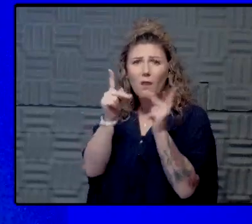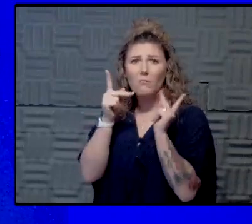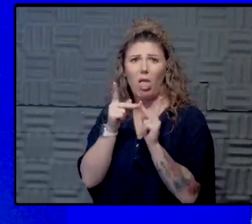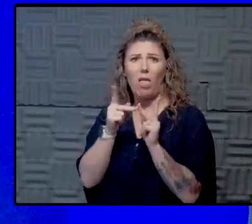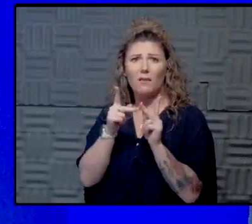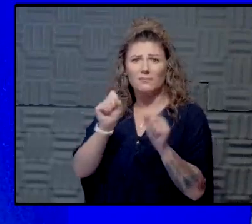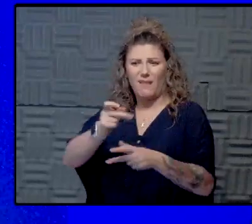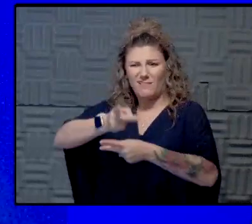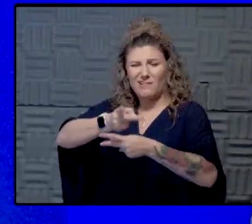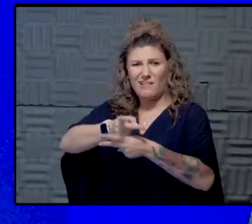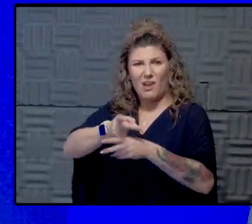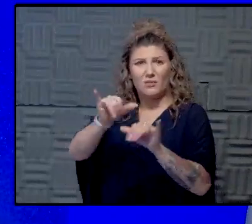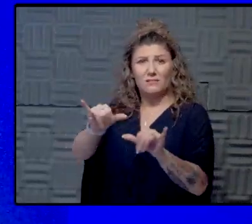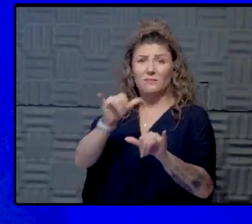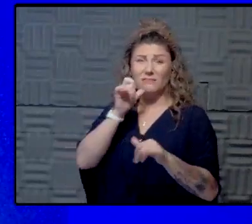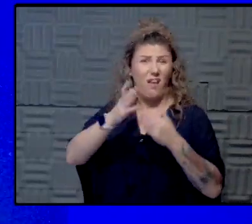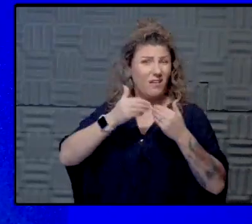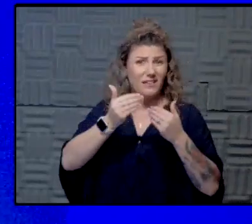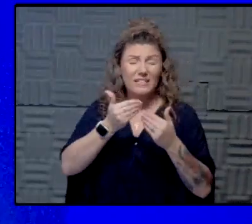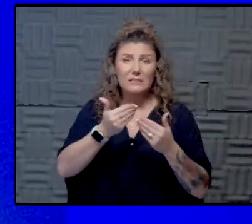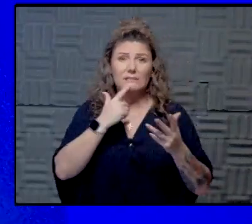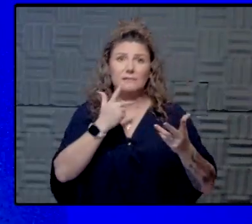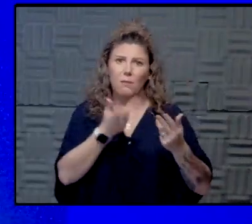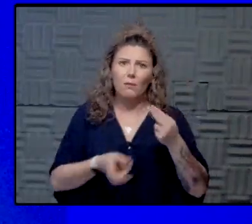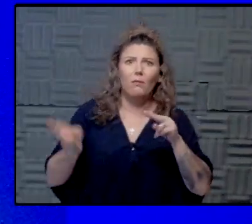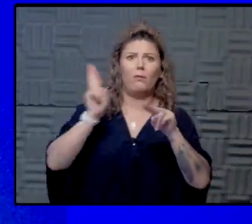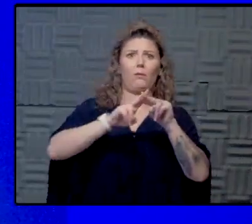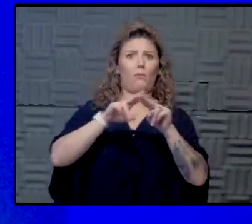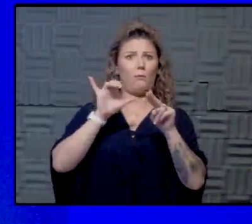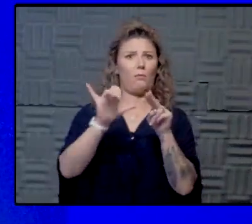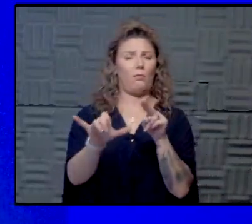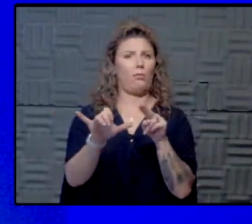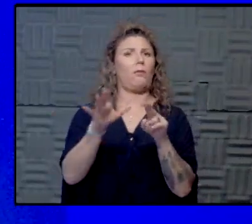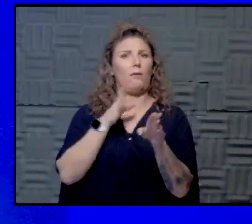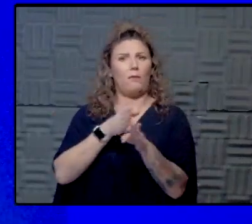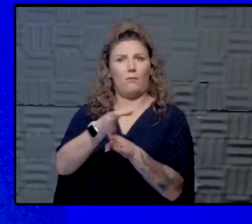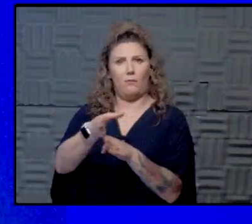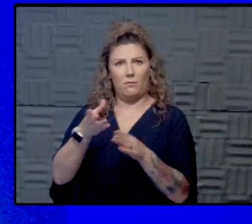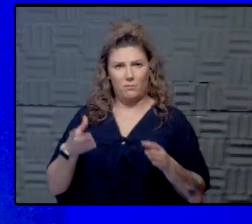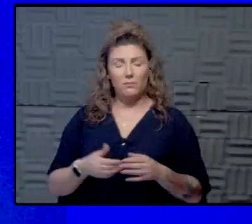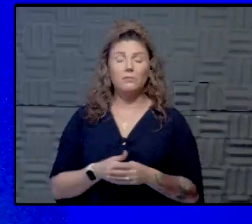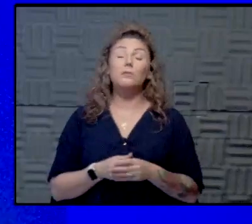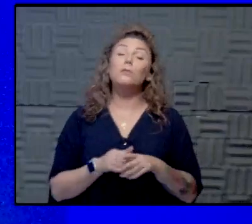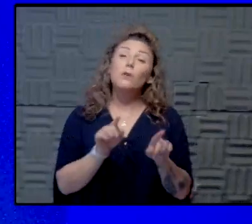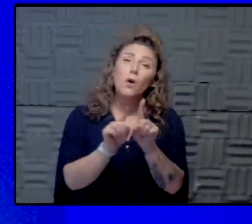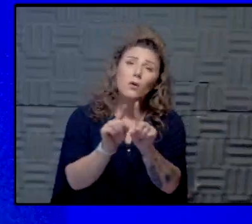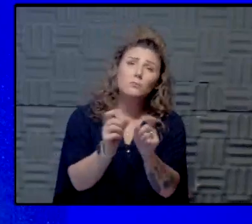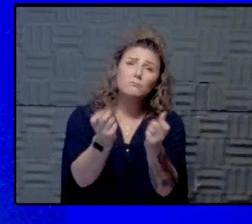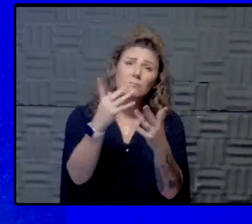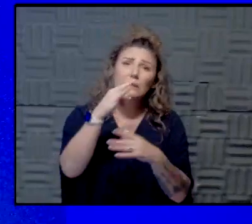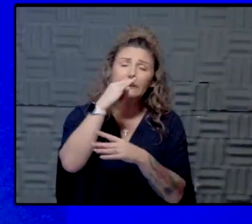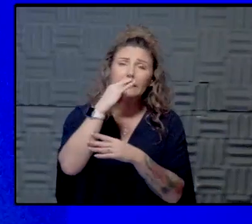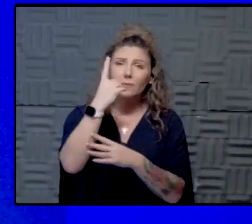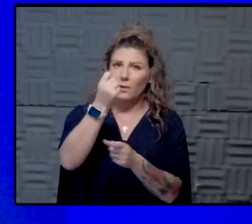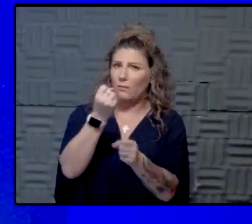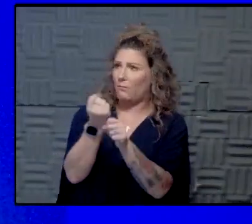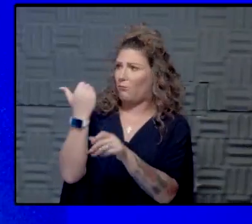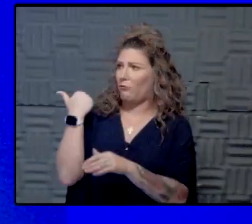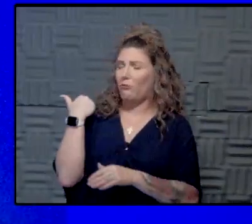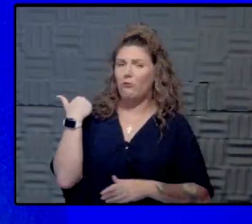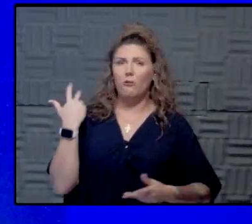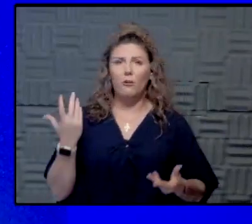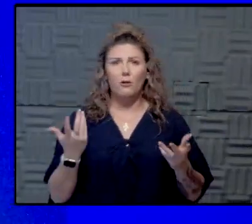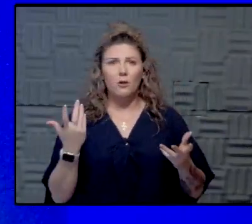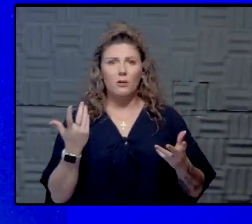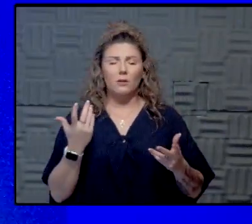is not easy. And so we see this huge jump in that area, as well as a lot of kids, you know, a year ago, everybody,